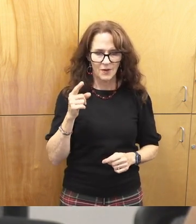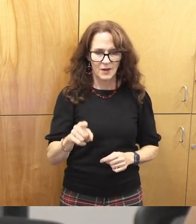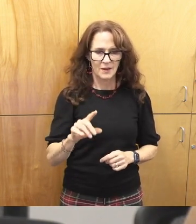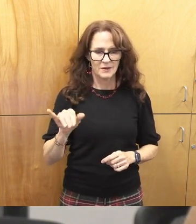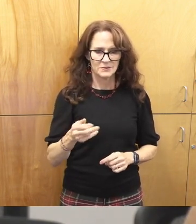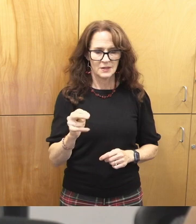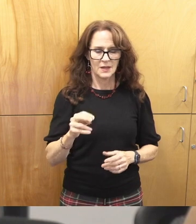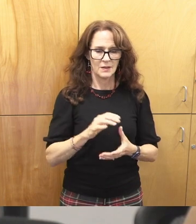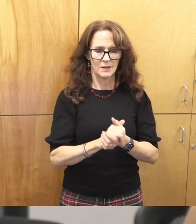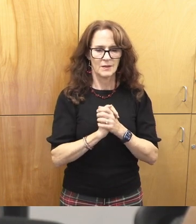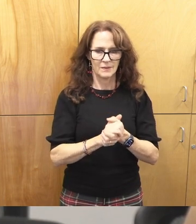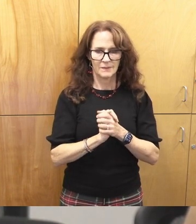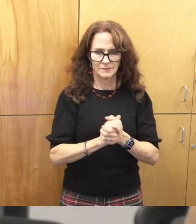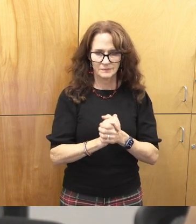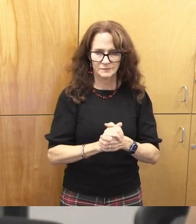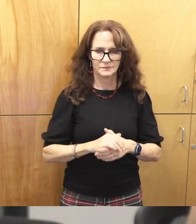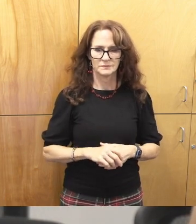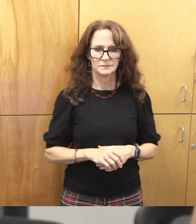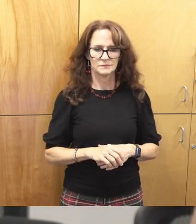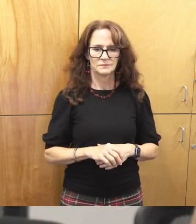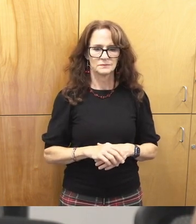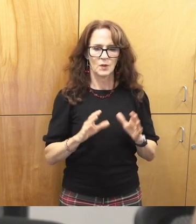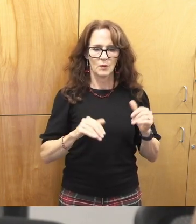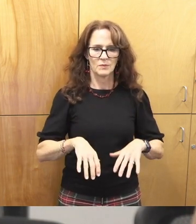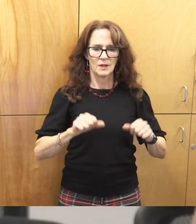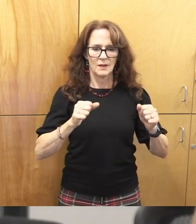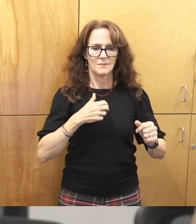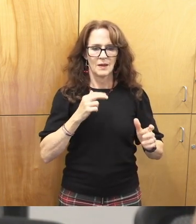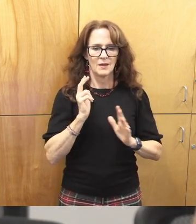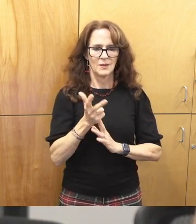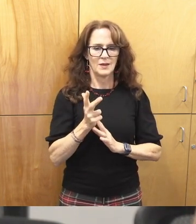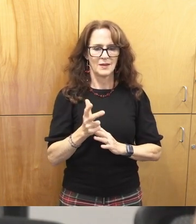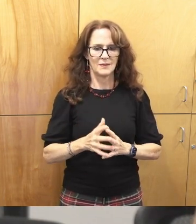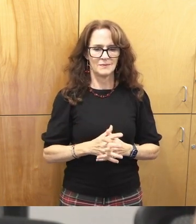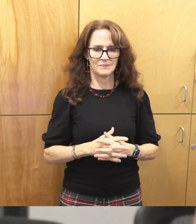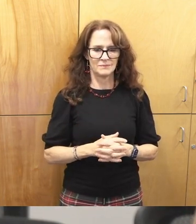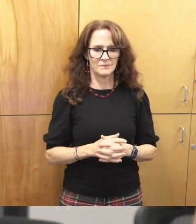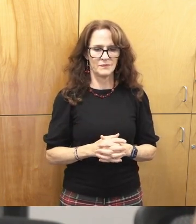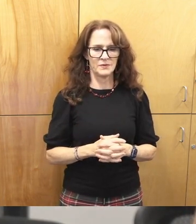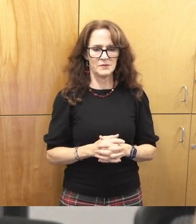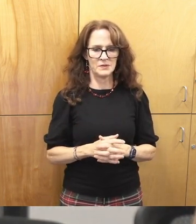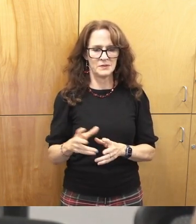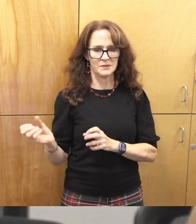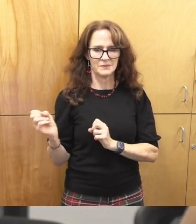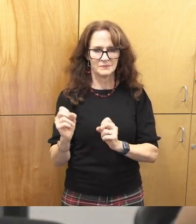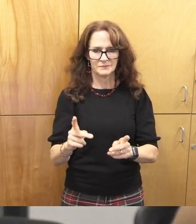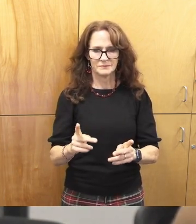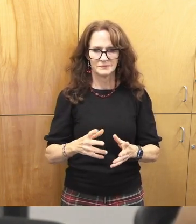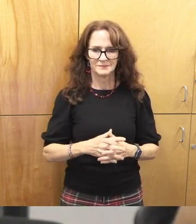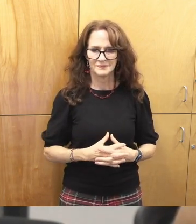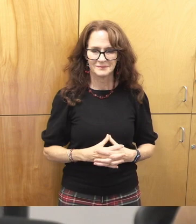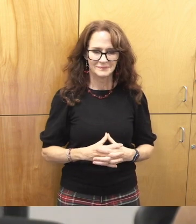James, congratulations. And I hope that didn't take up much of my 3 minutes. You can give that back to me.